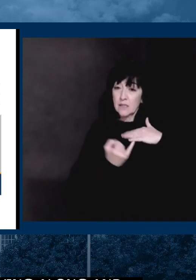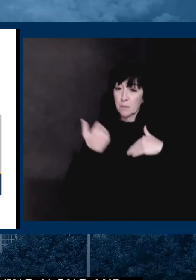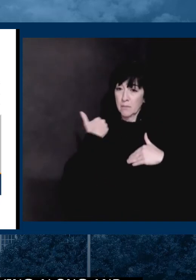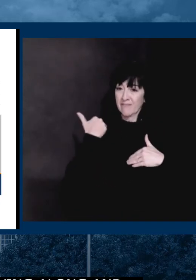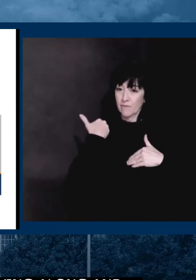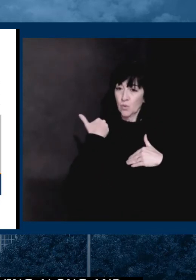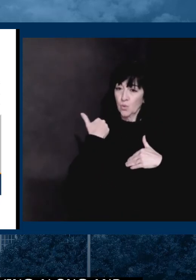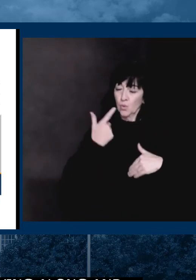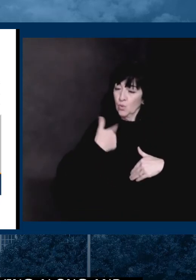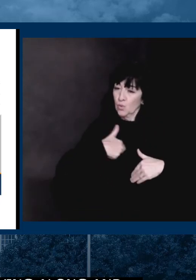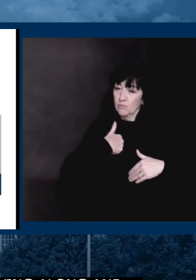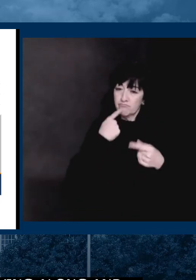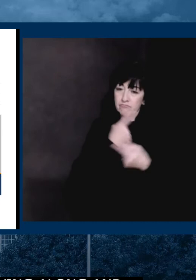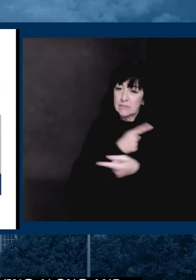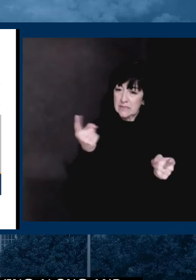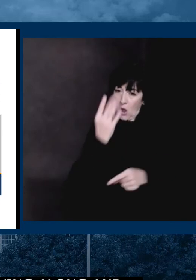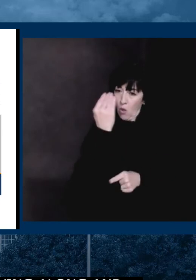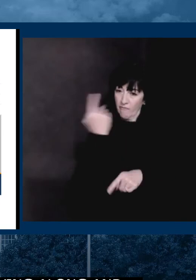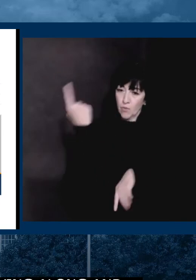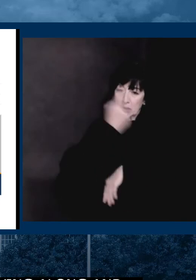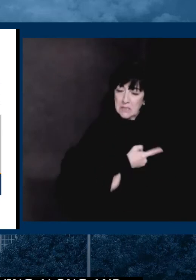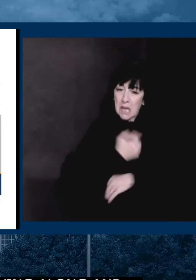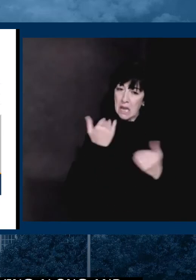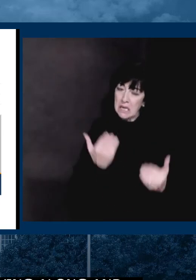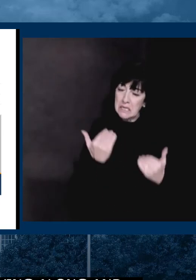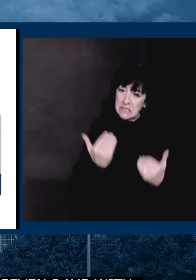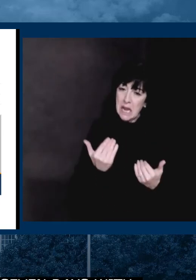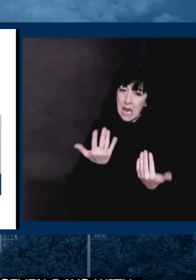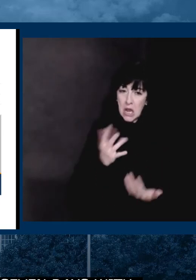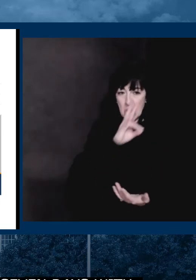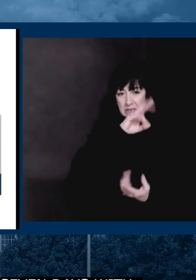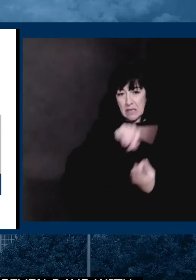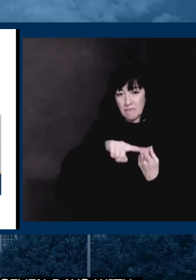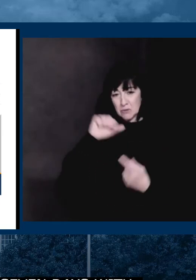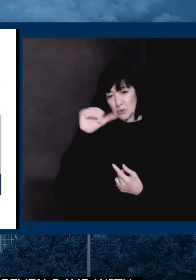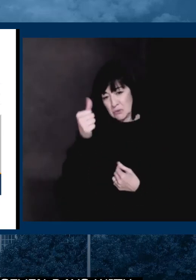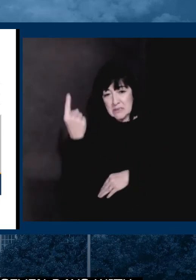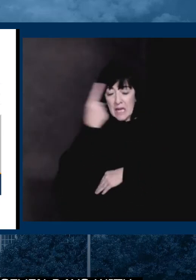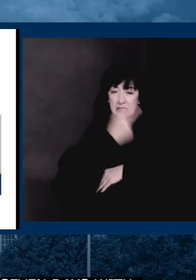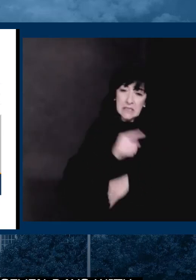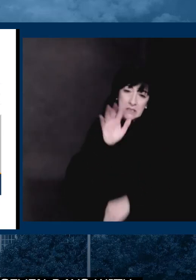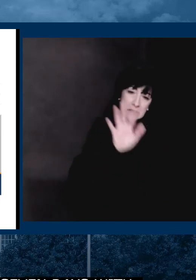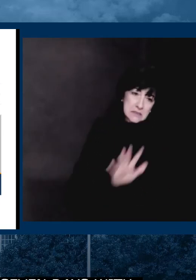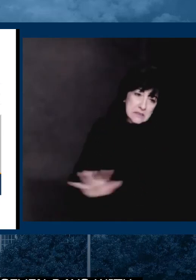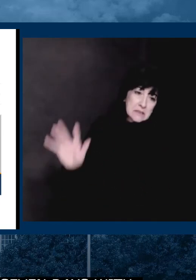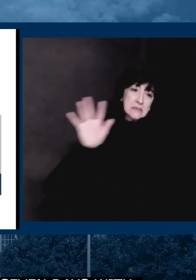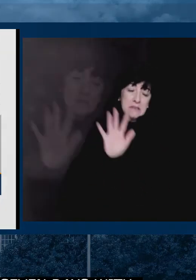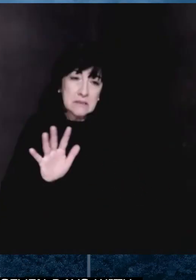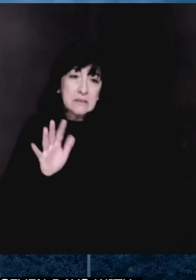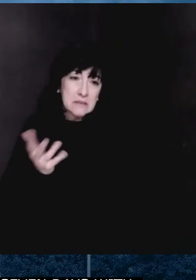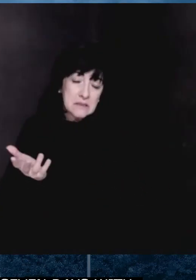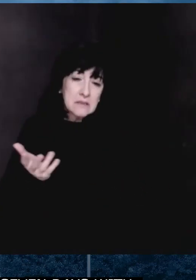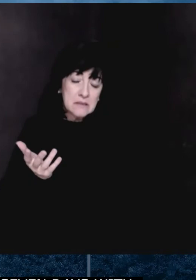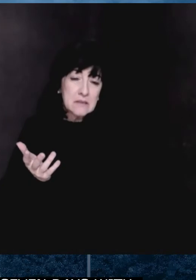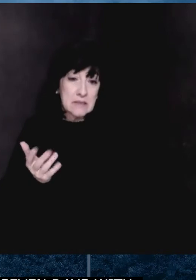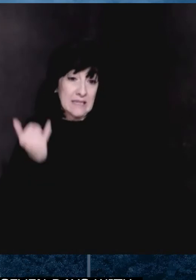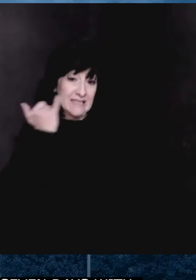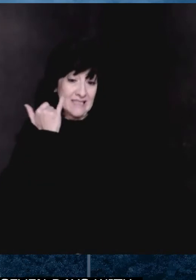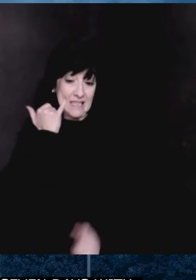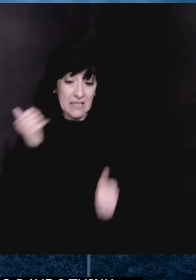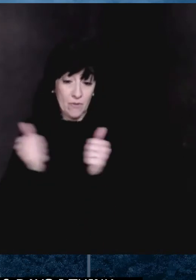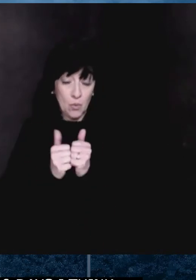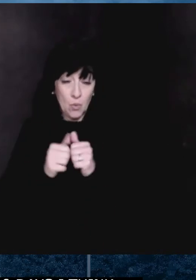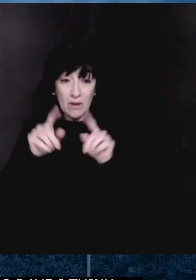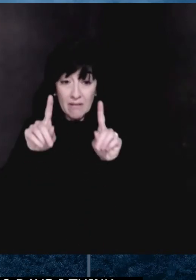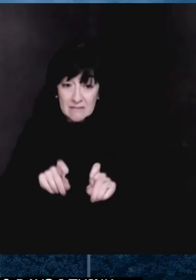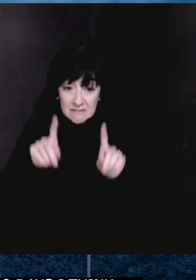days with a test. Dr. Rattay will give you the number, 10 days I think it is, and then 7 days with a test at 5.